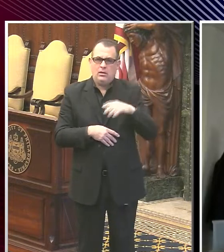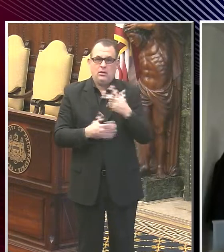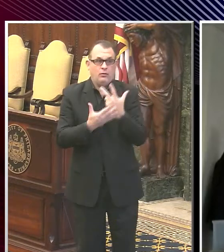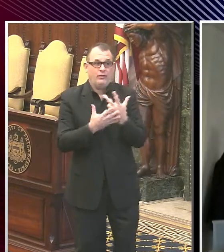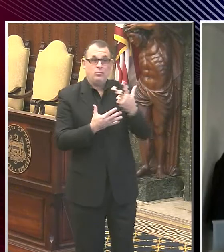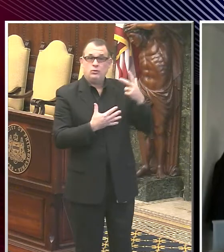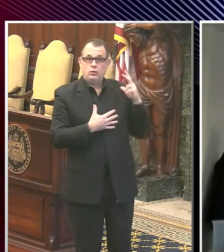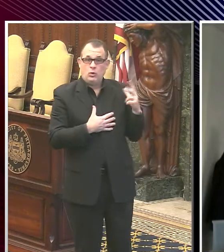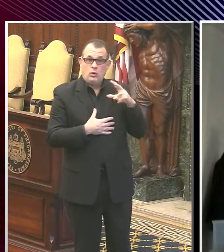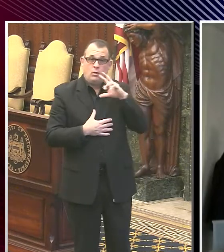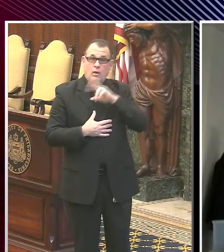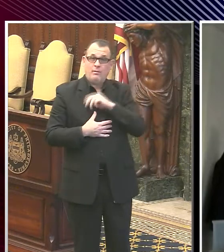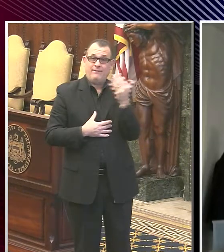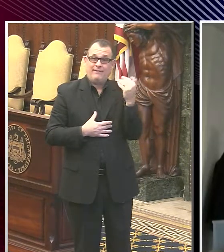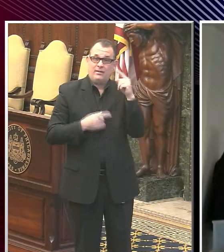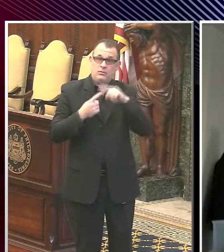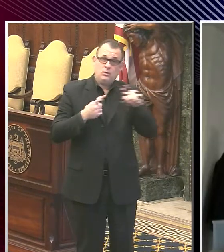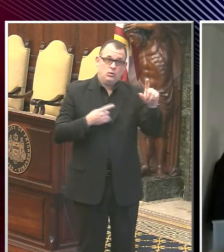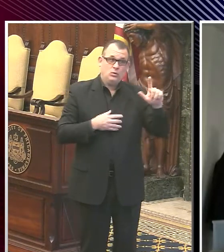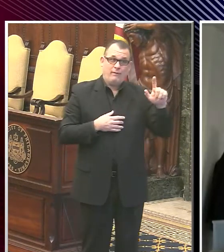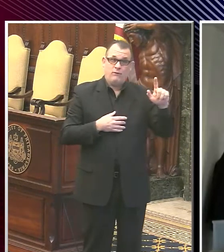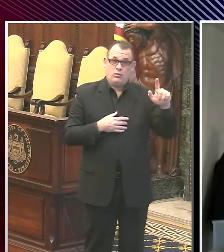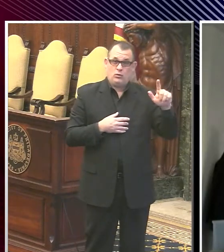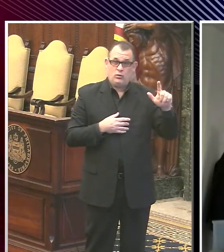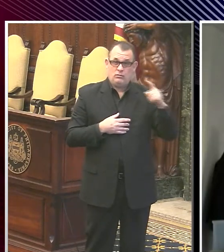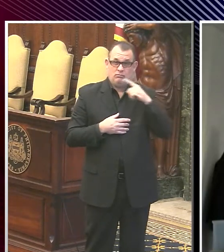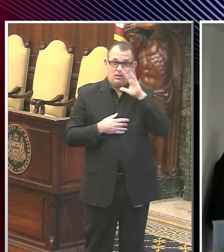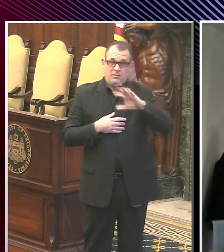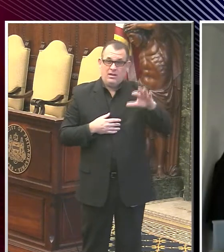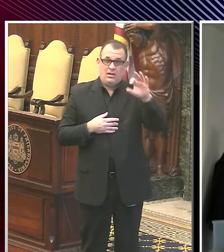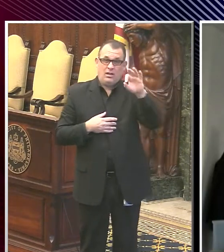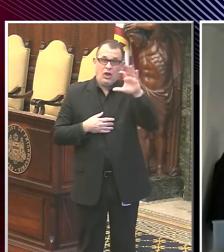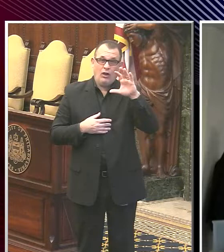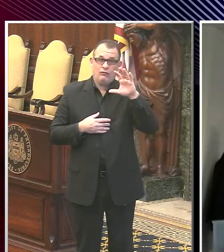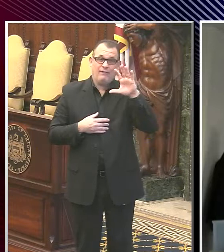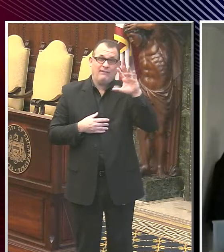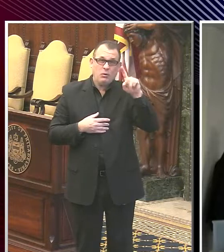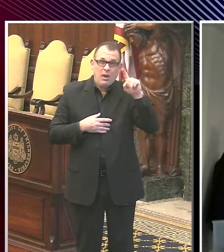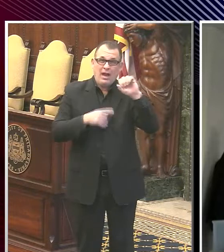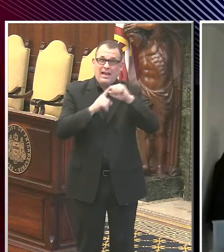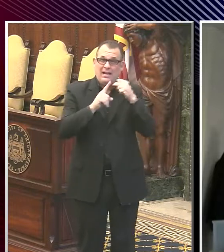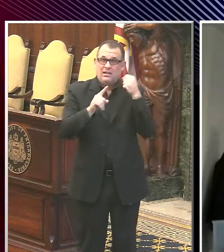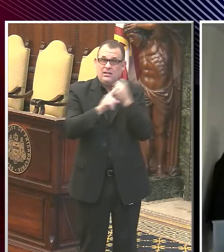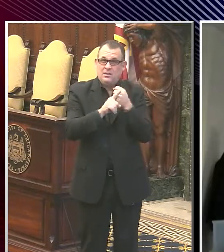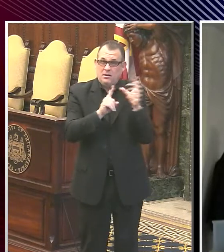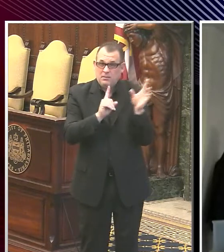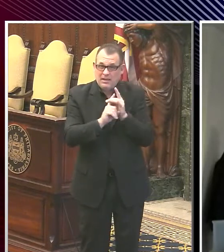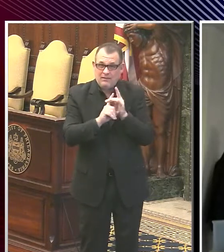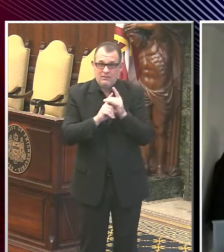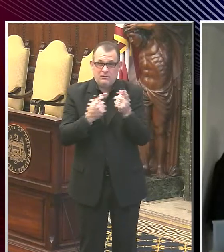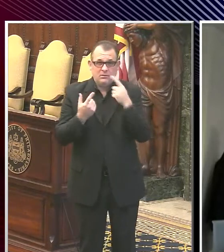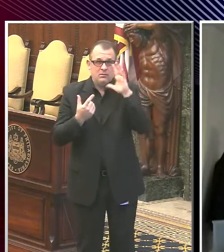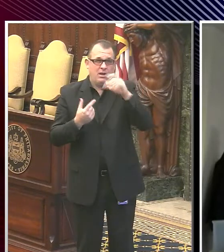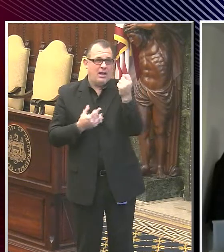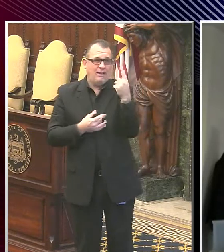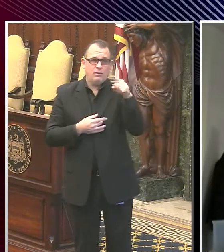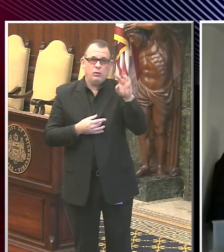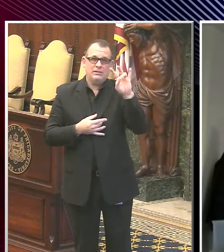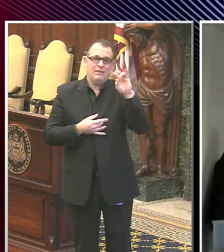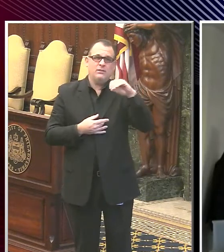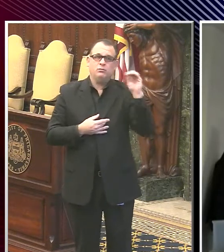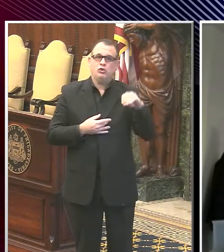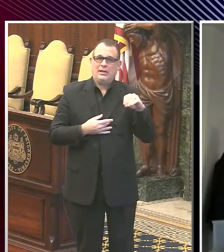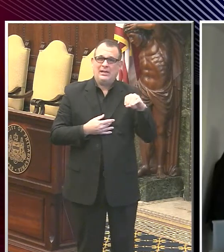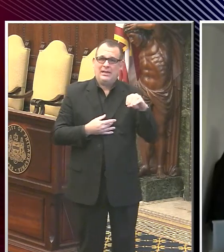21st, we averaged 951 cases per day and 11.1% tested positive. So you can see the cases were falling until late last